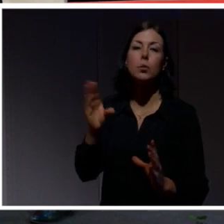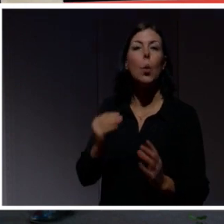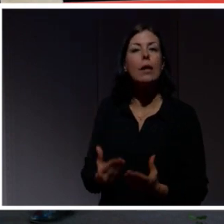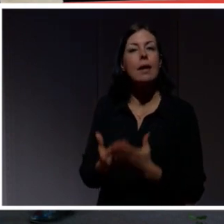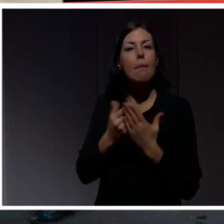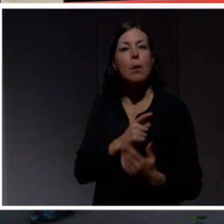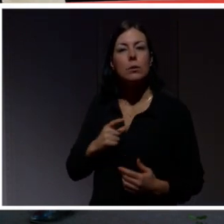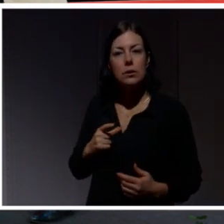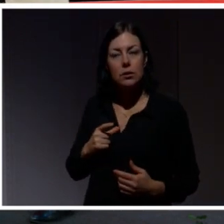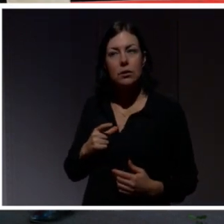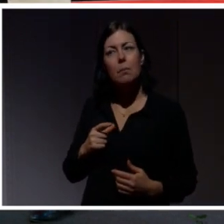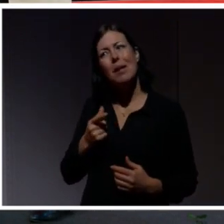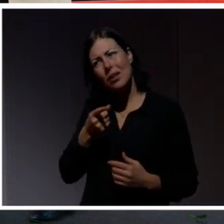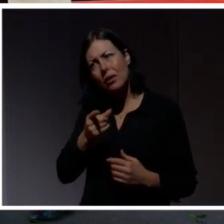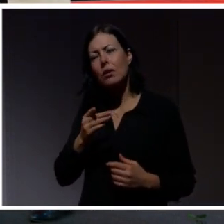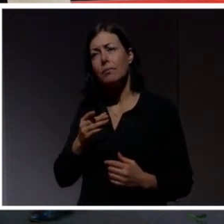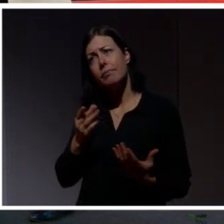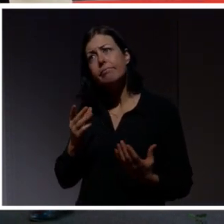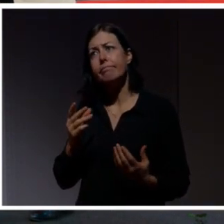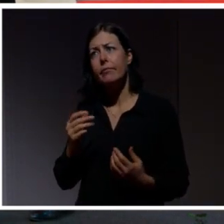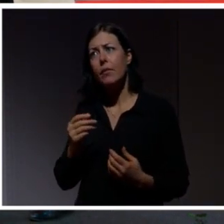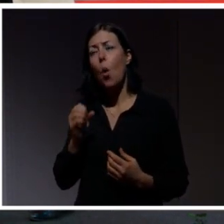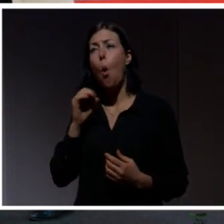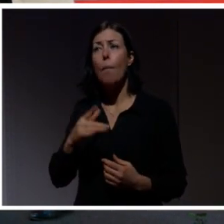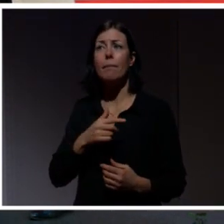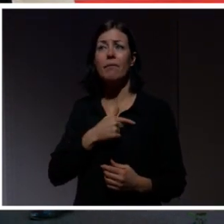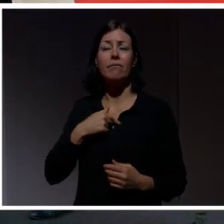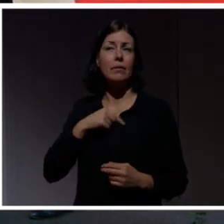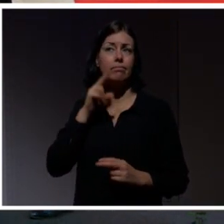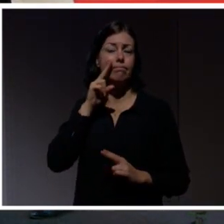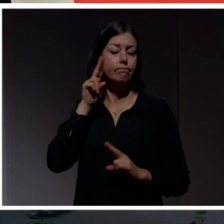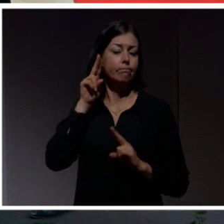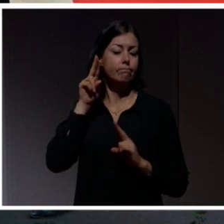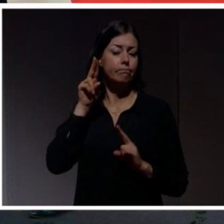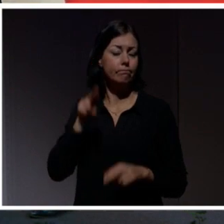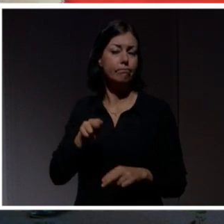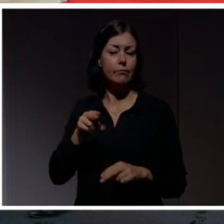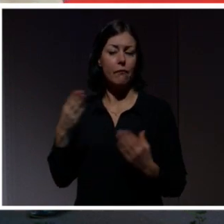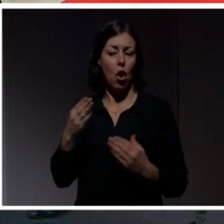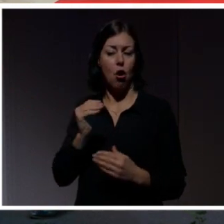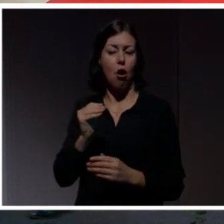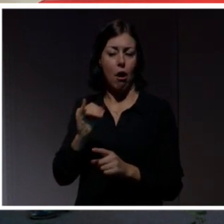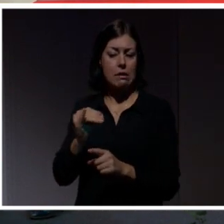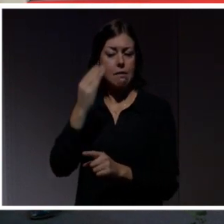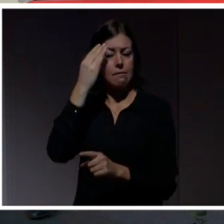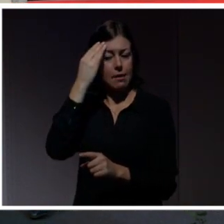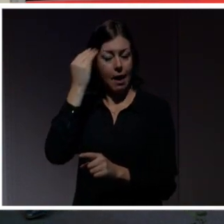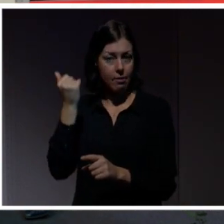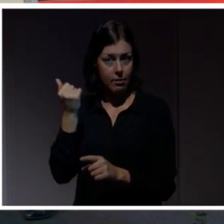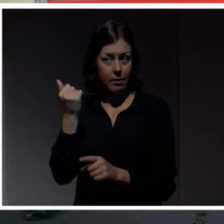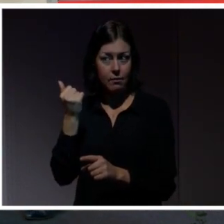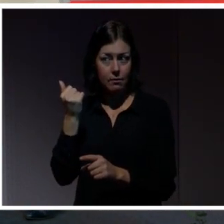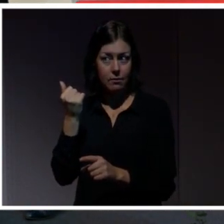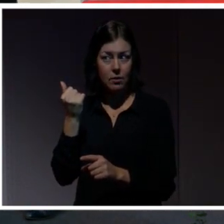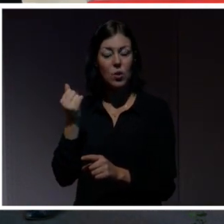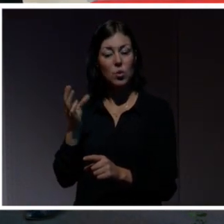if you're right, I mean, if we ignore what AI is telling us, then, well, there is very